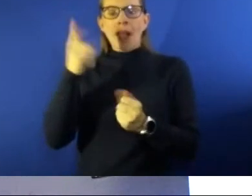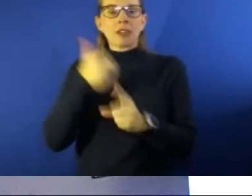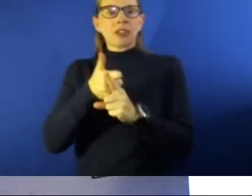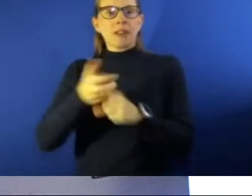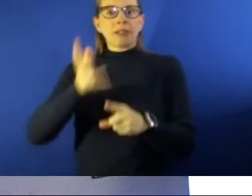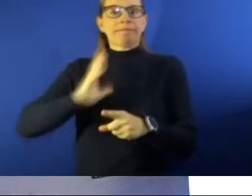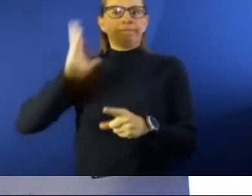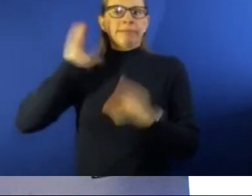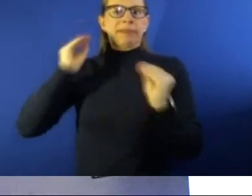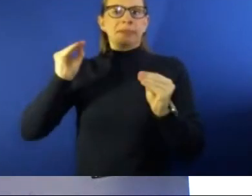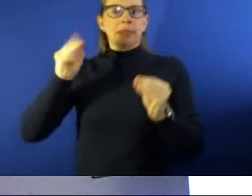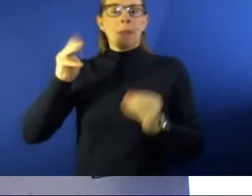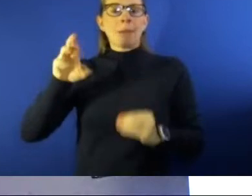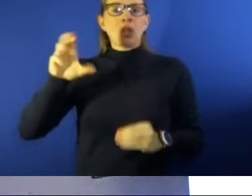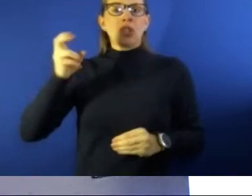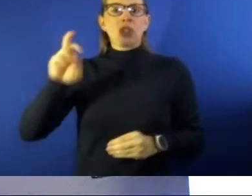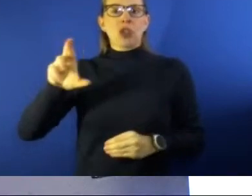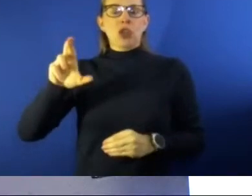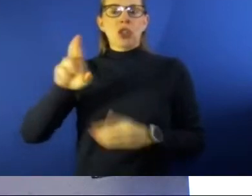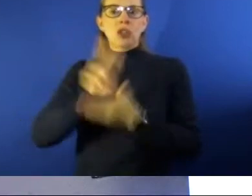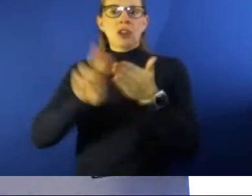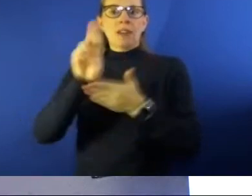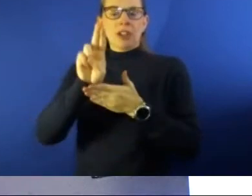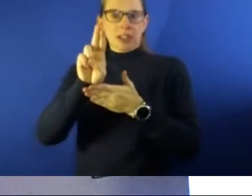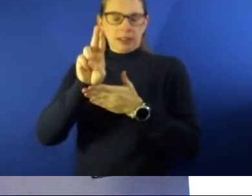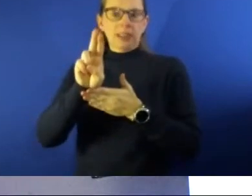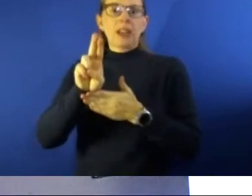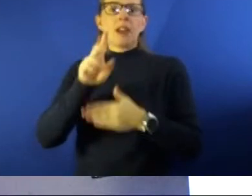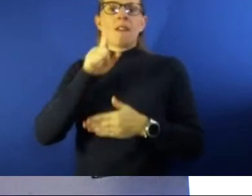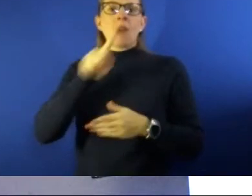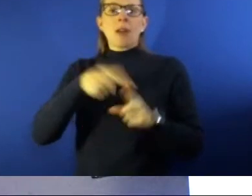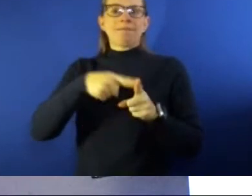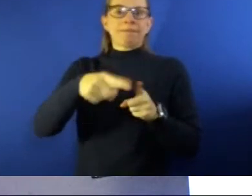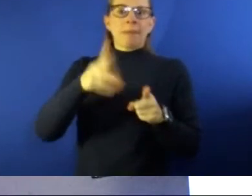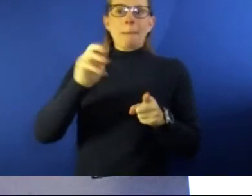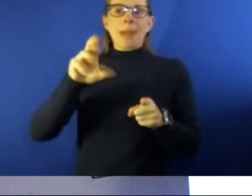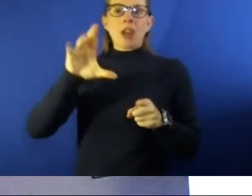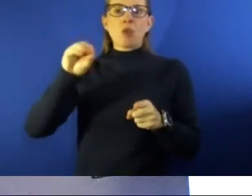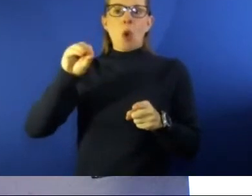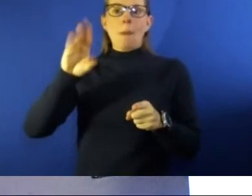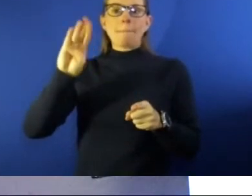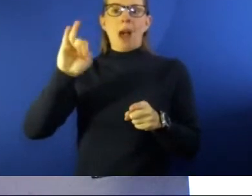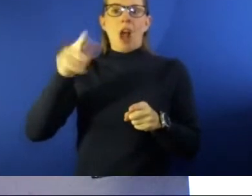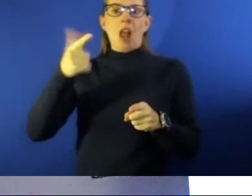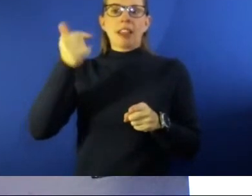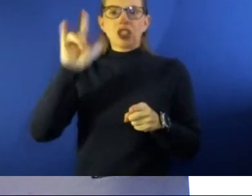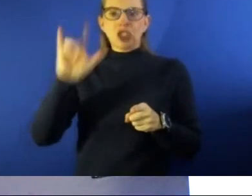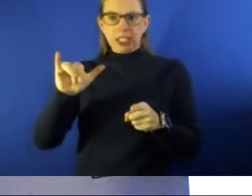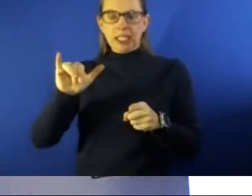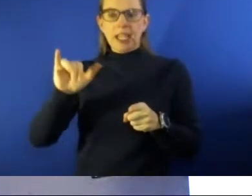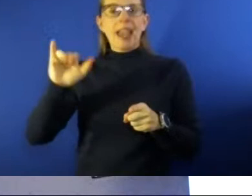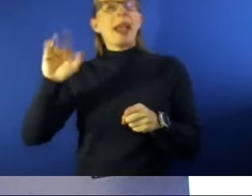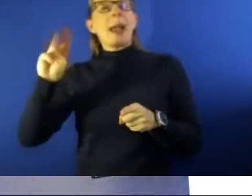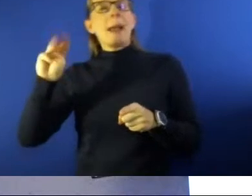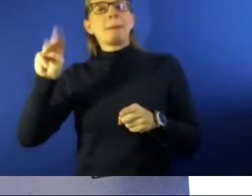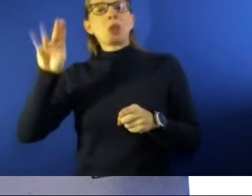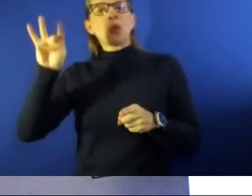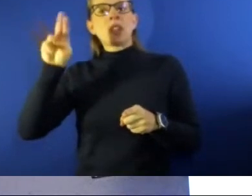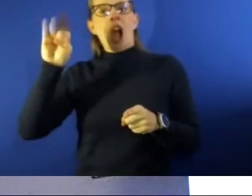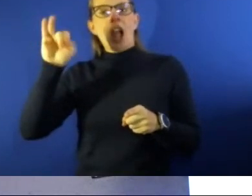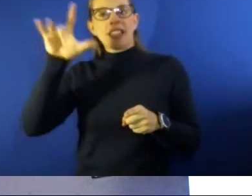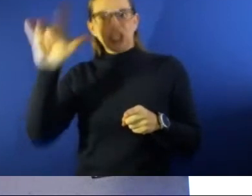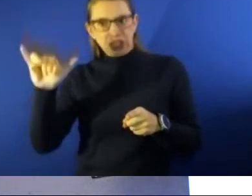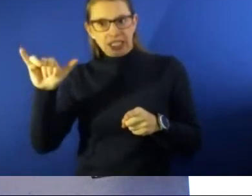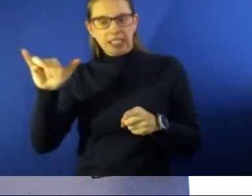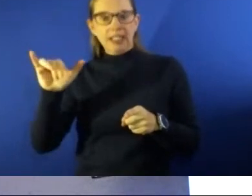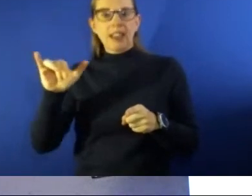School of Medicine and microbiology and immunology in that department. I always say you're smart, you know your stuff. That's why I'm so glad you're sitting here with me,